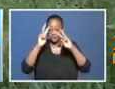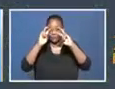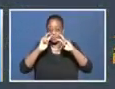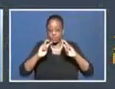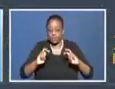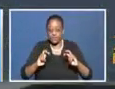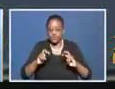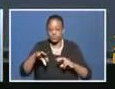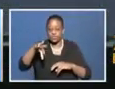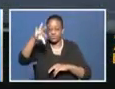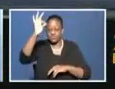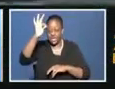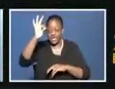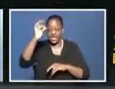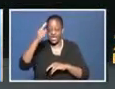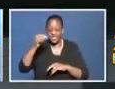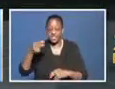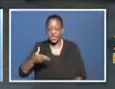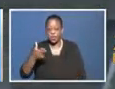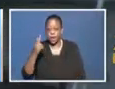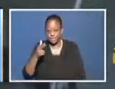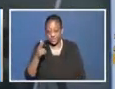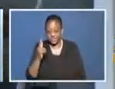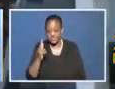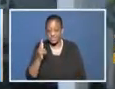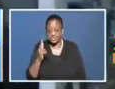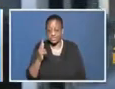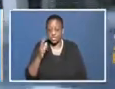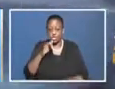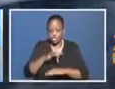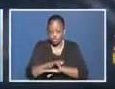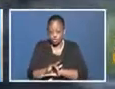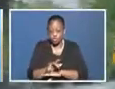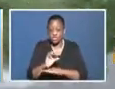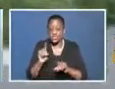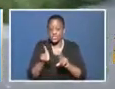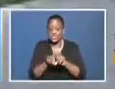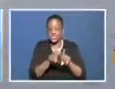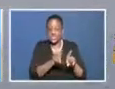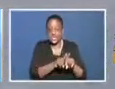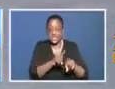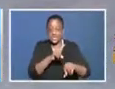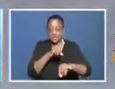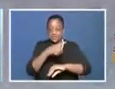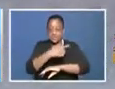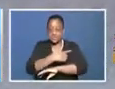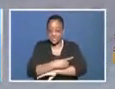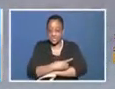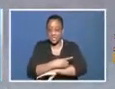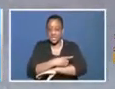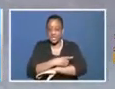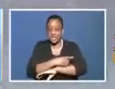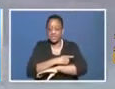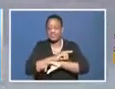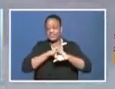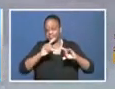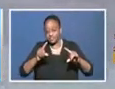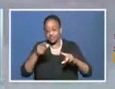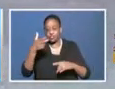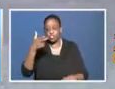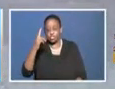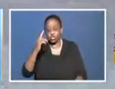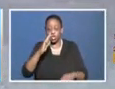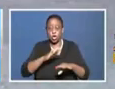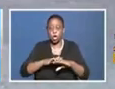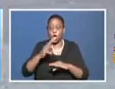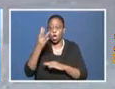recover those weapons not found at the scene. Earlier that same day, officers scrambled to another shooting, this one on